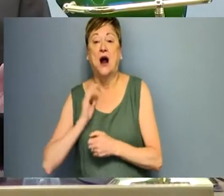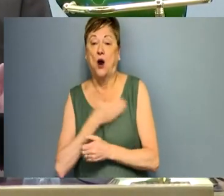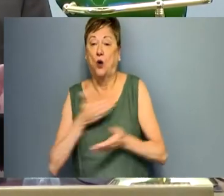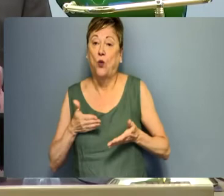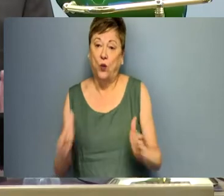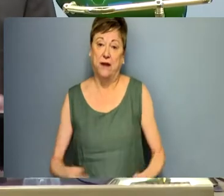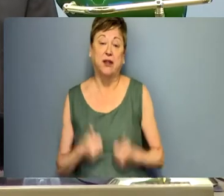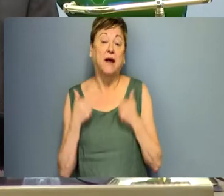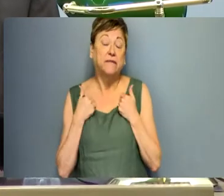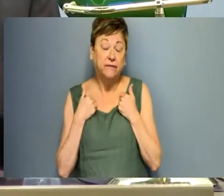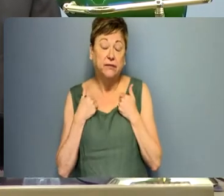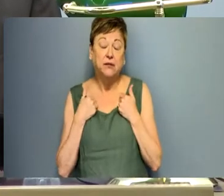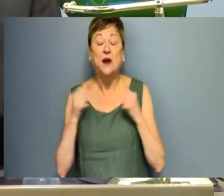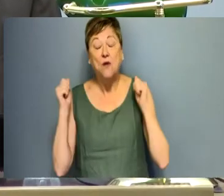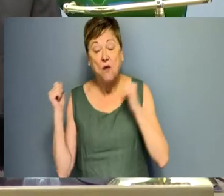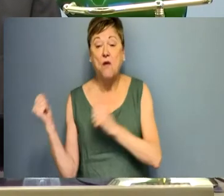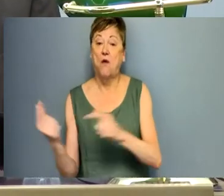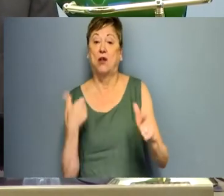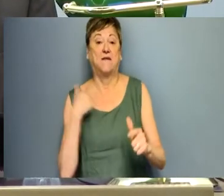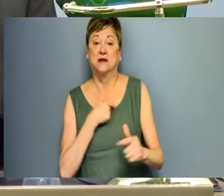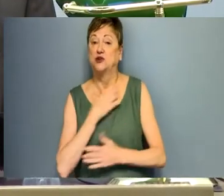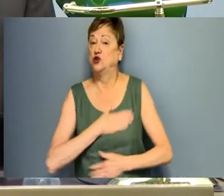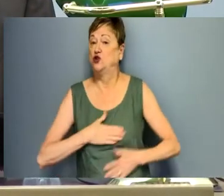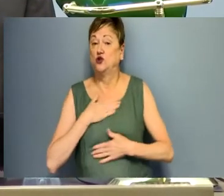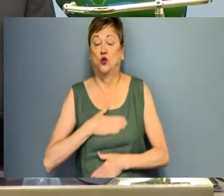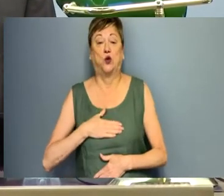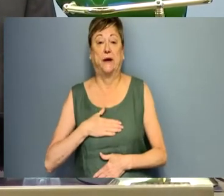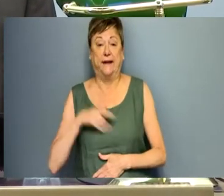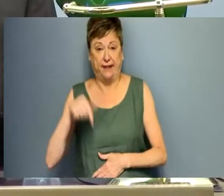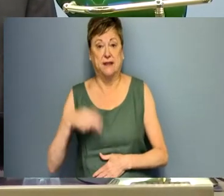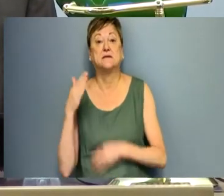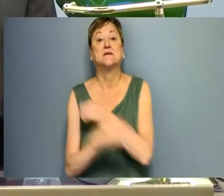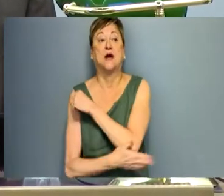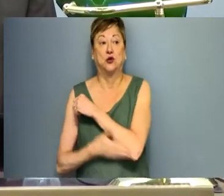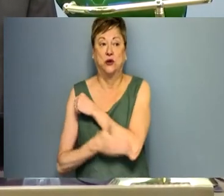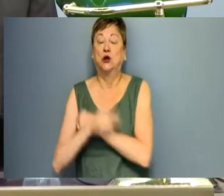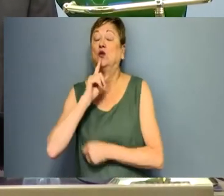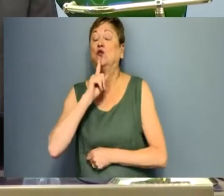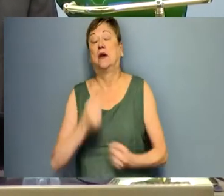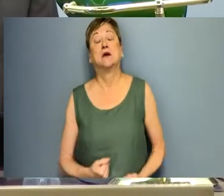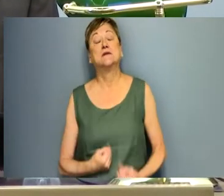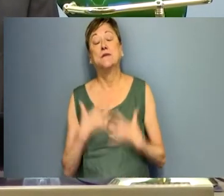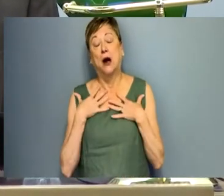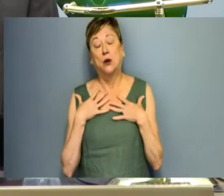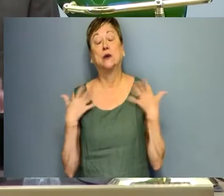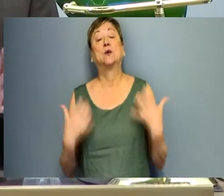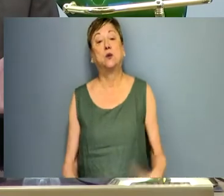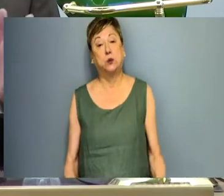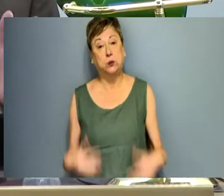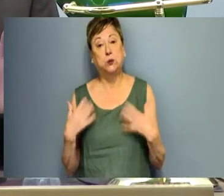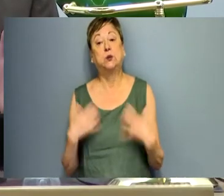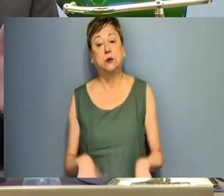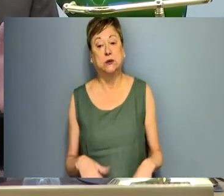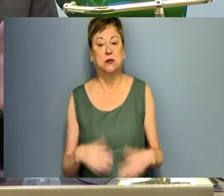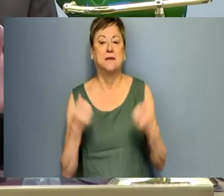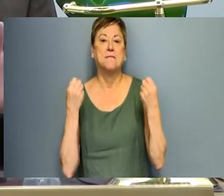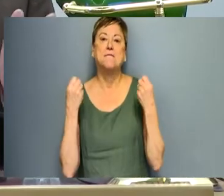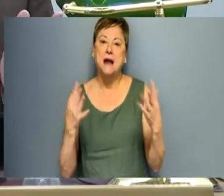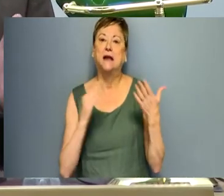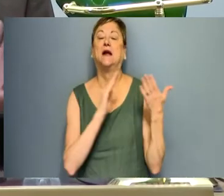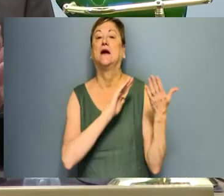that all of us enjoy in this country. And I'll tell you, it was really inspiring. I mean, so many